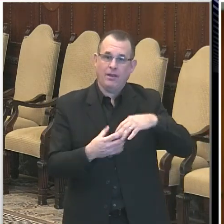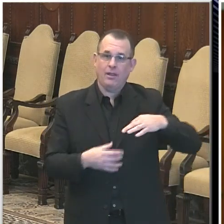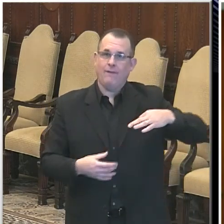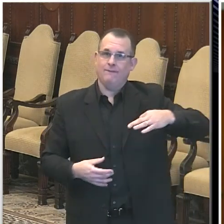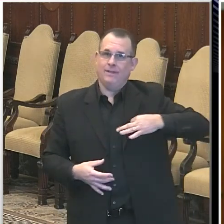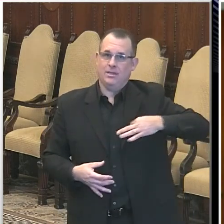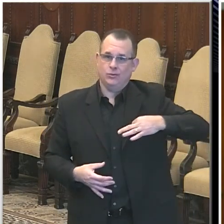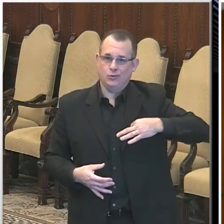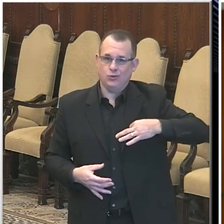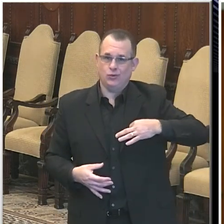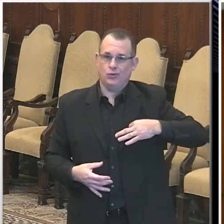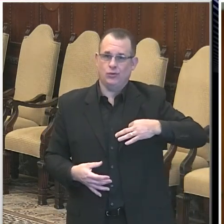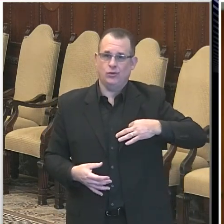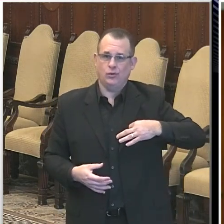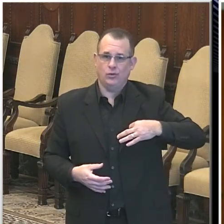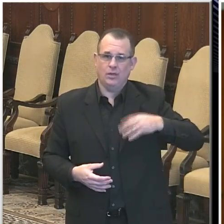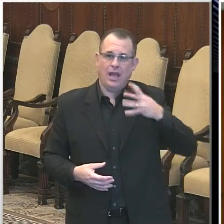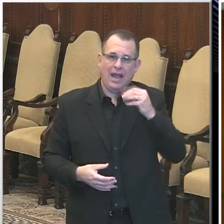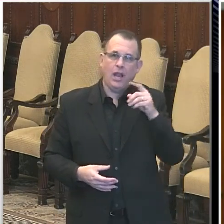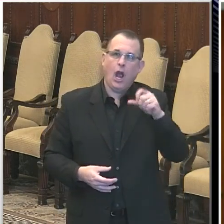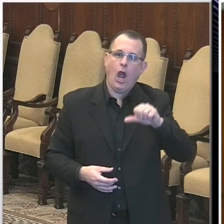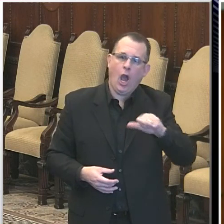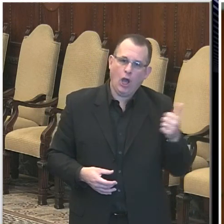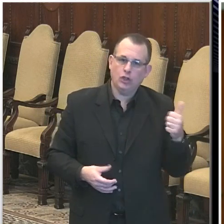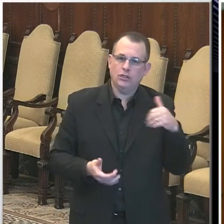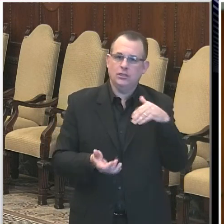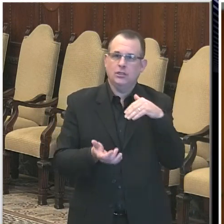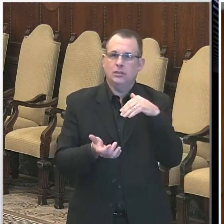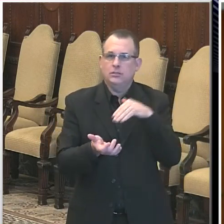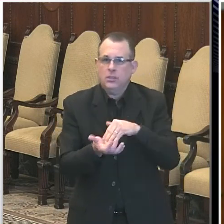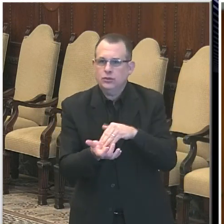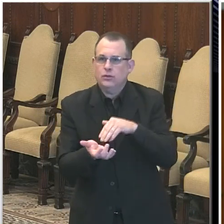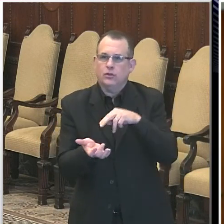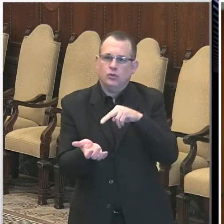Corps and other physicians and nurses that are